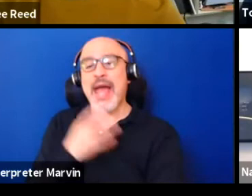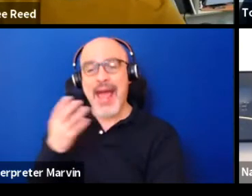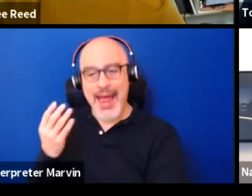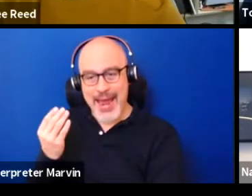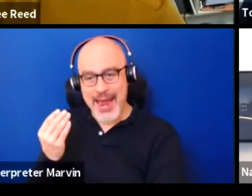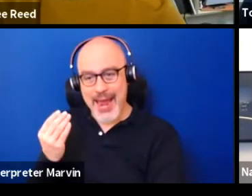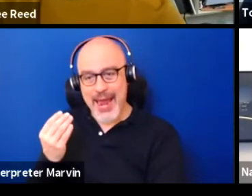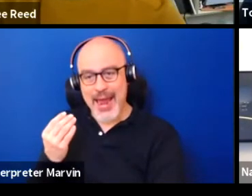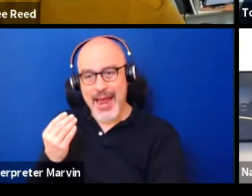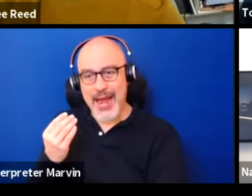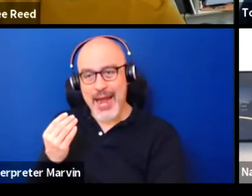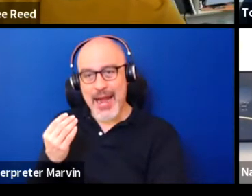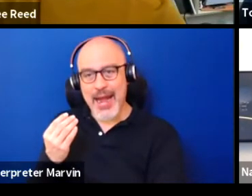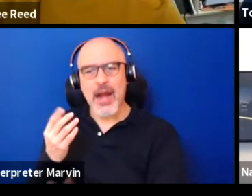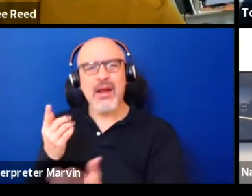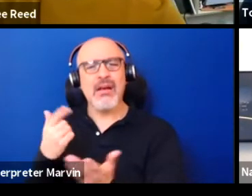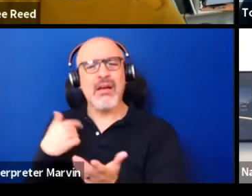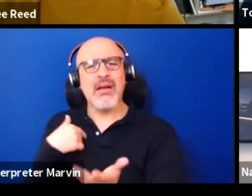I want us to get paid.